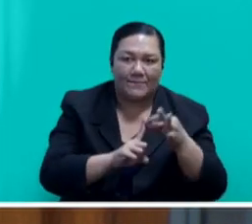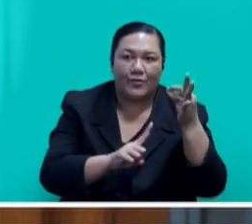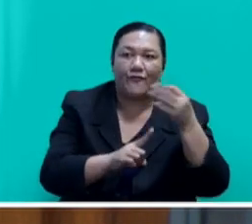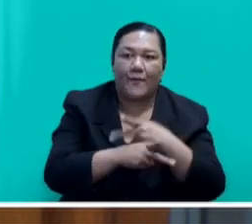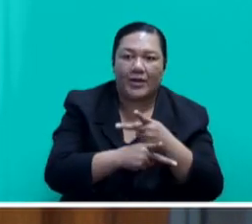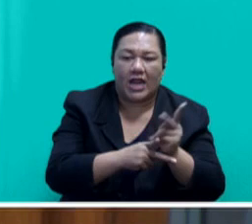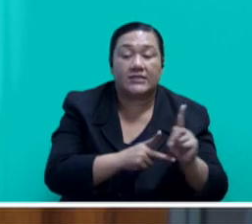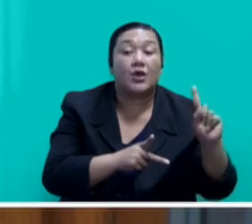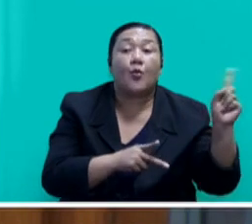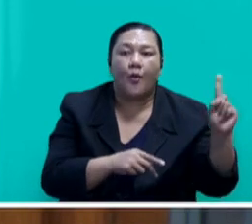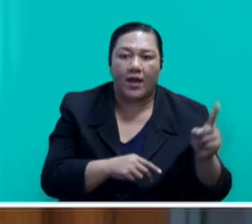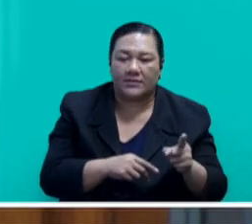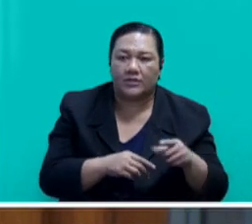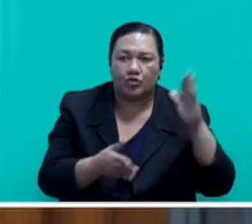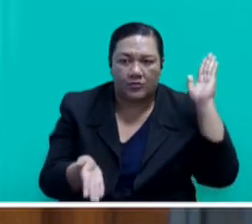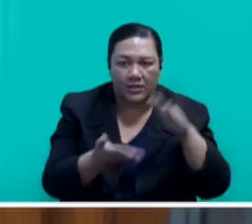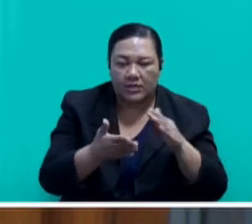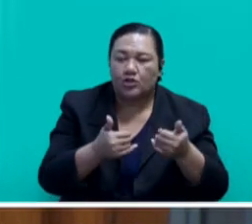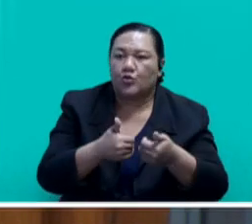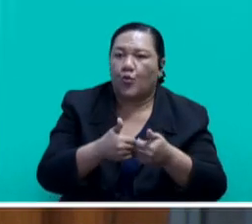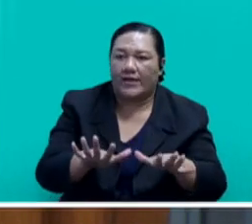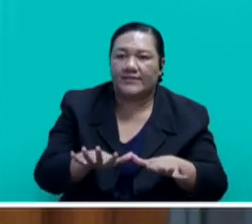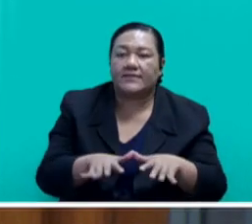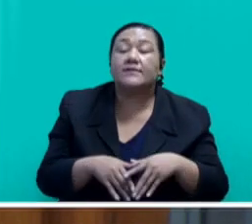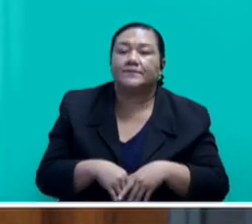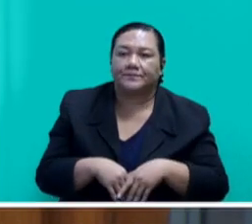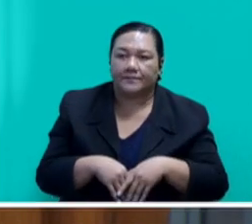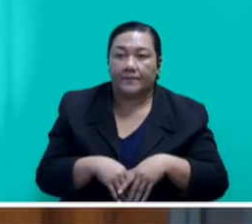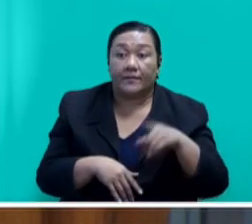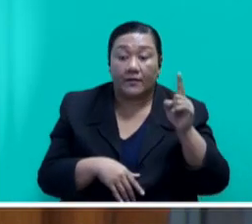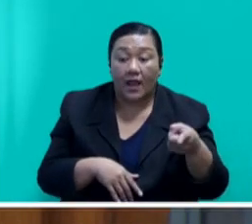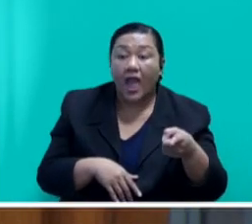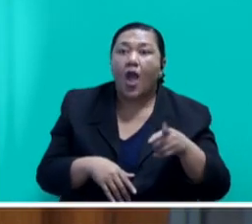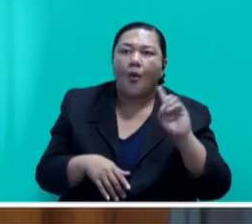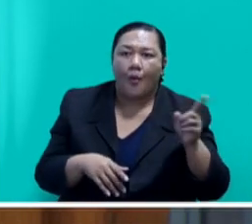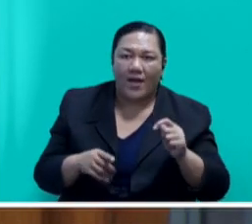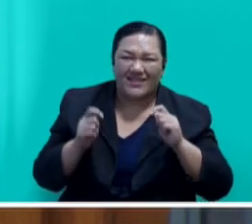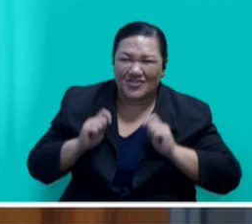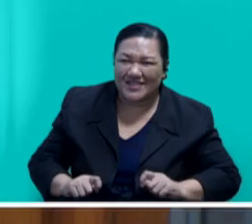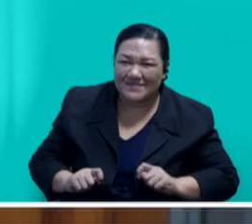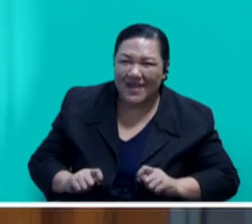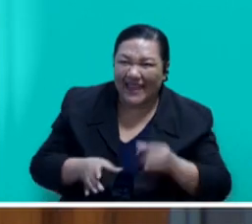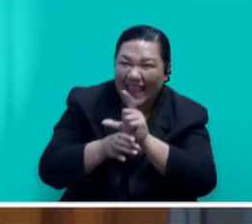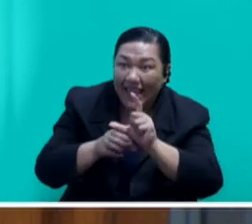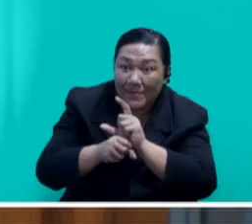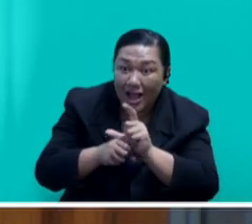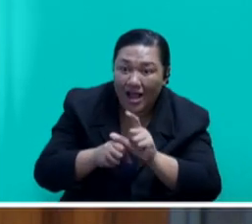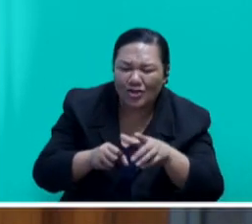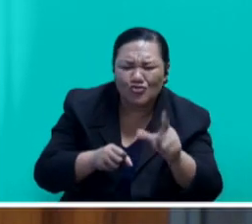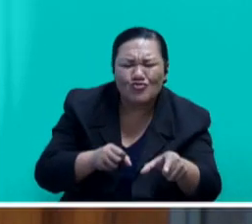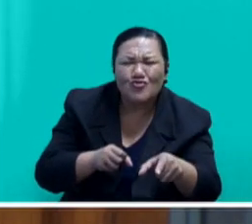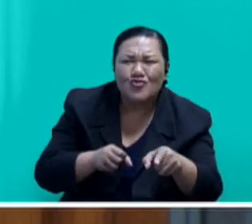and quality and to reduce waste. By focusing timber treatment and quality, we can help